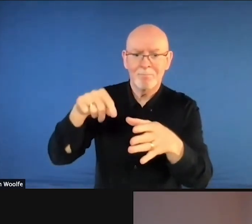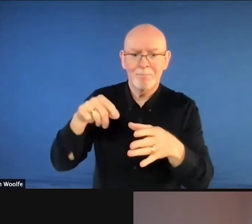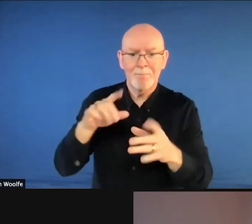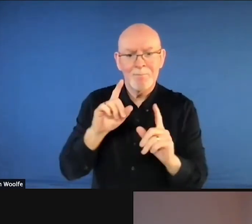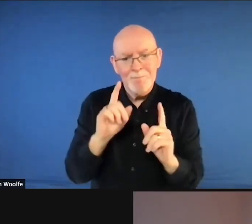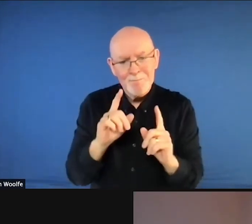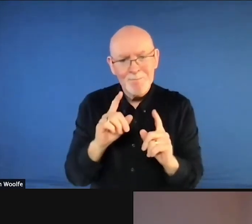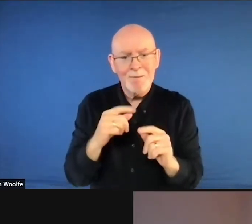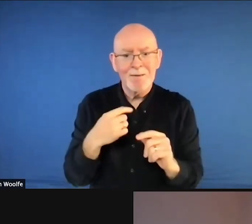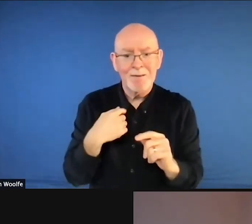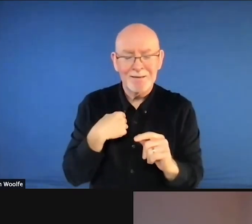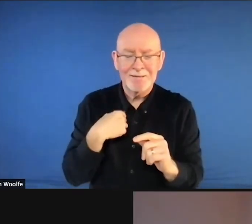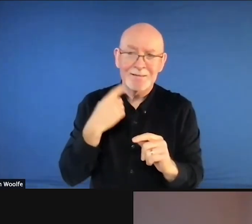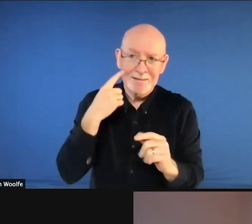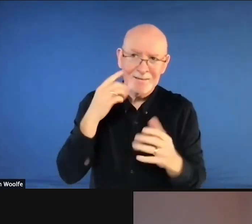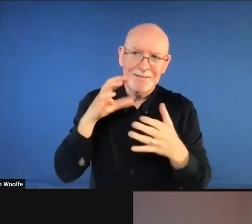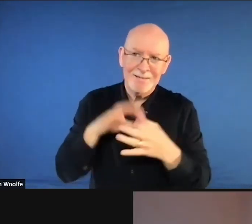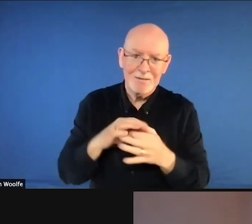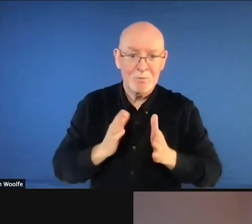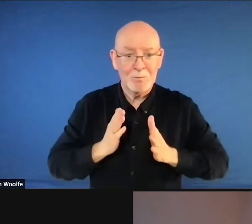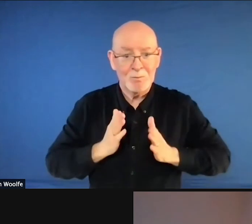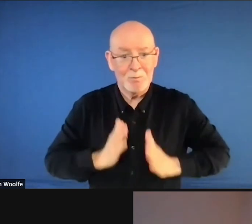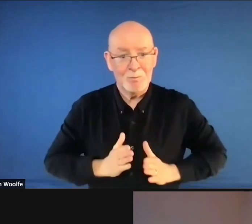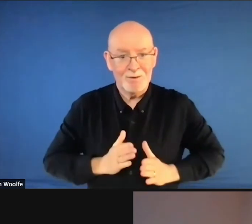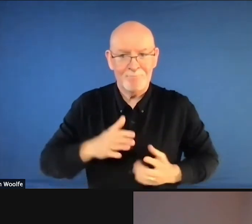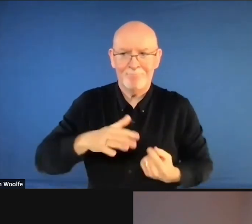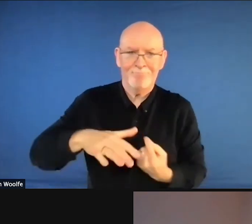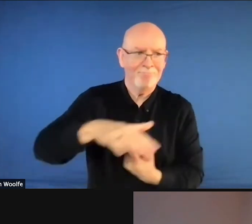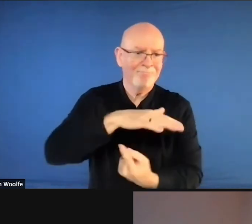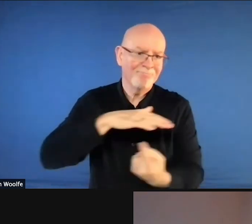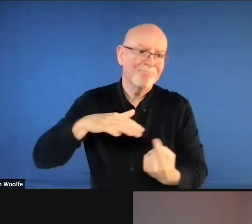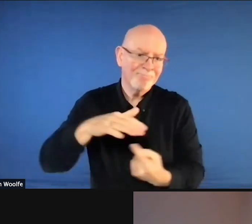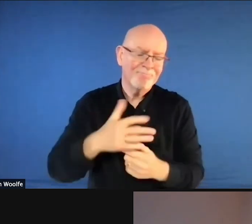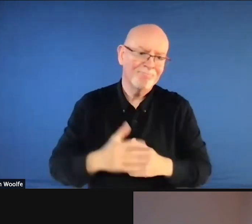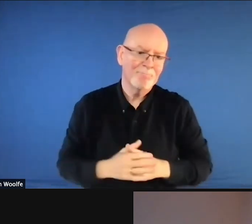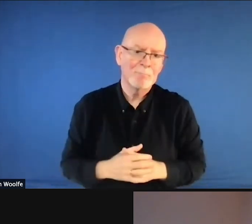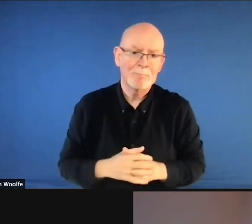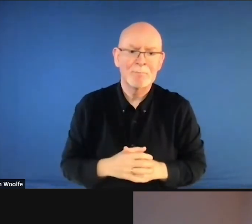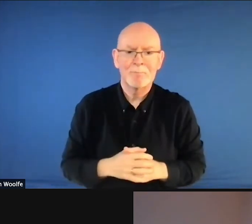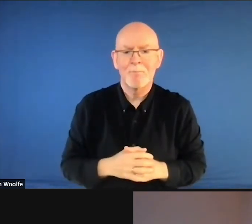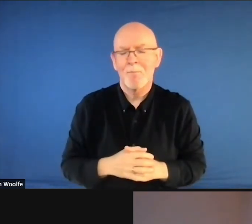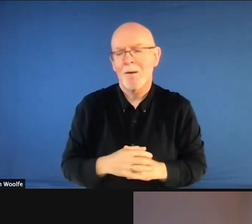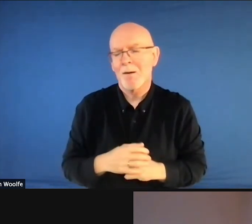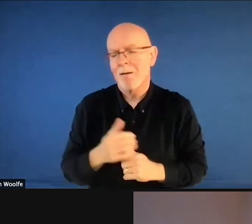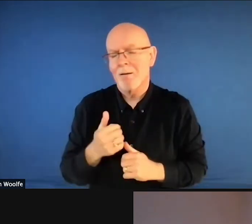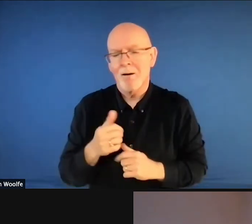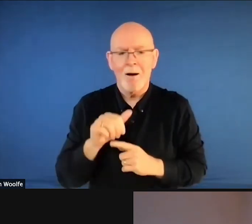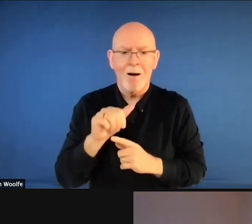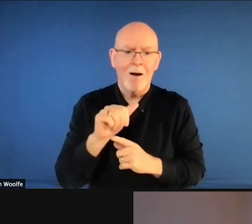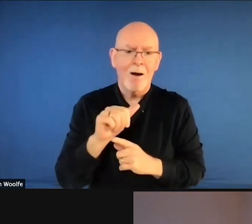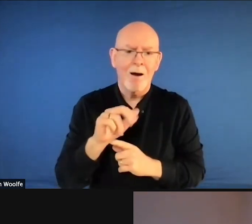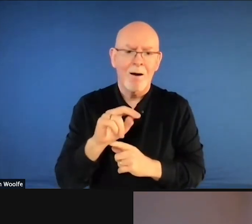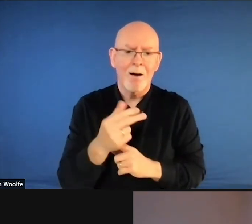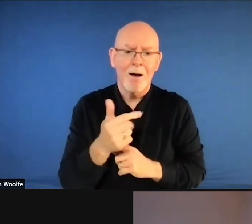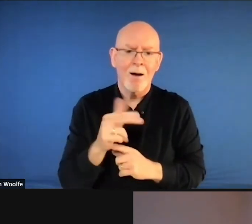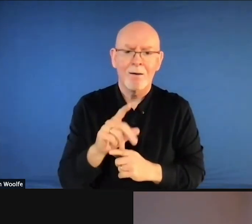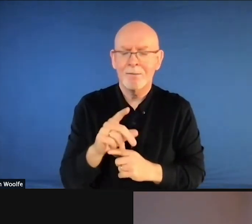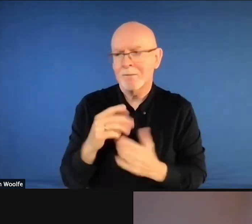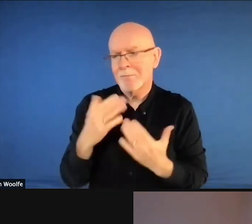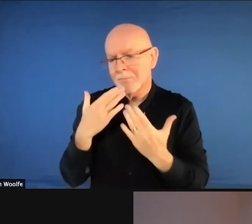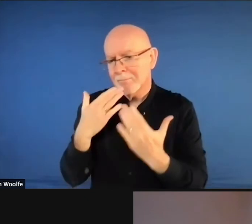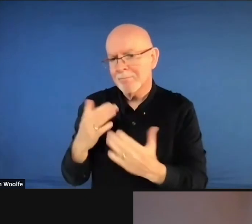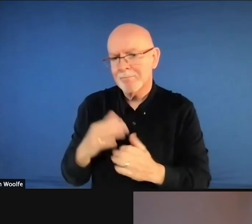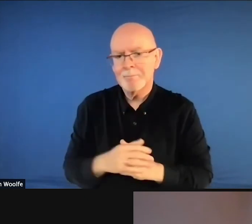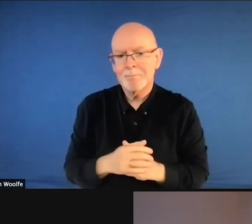Thank you very much. I wonder, Roxandra, so as a humanitarian practitioner, do you have